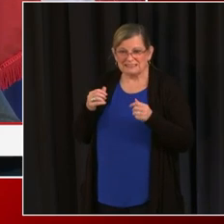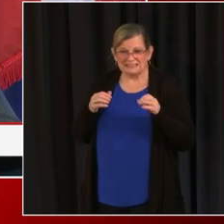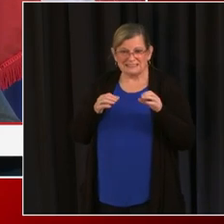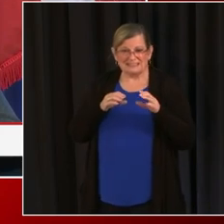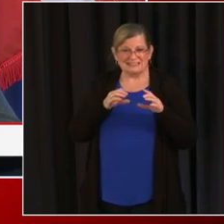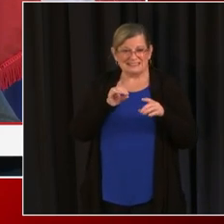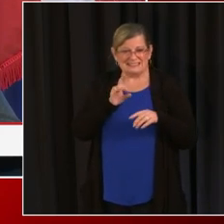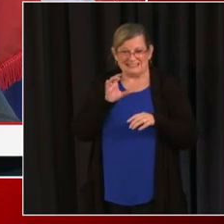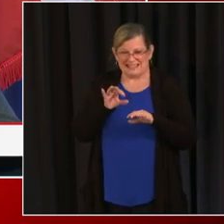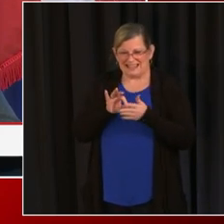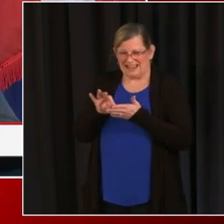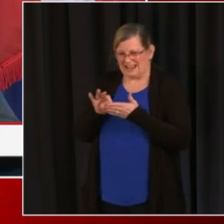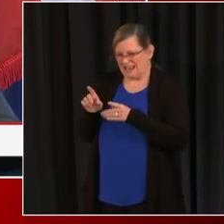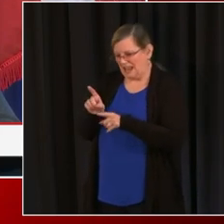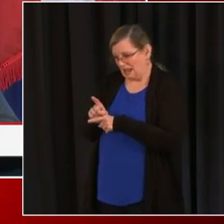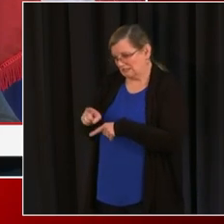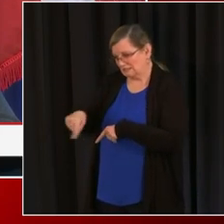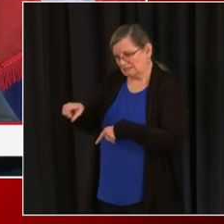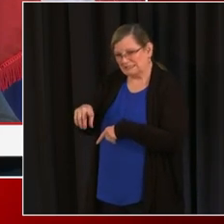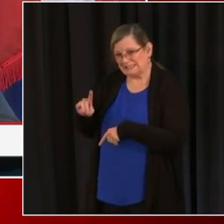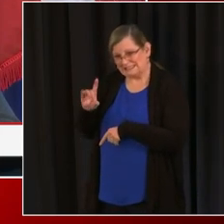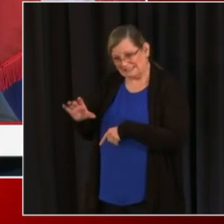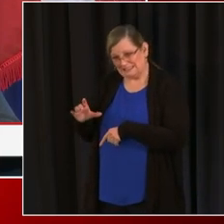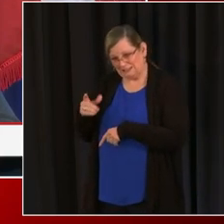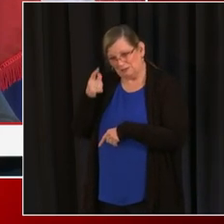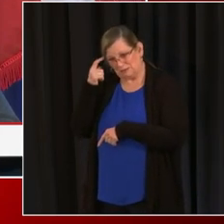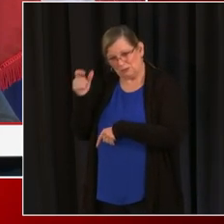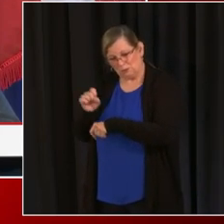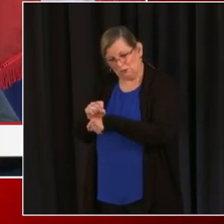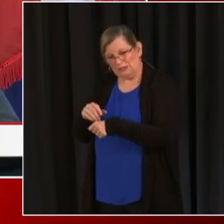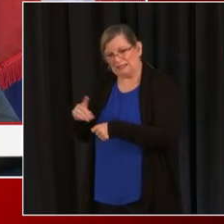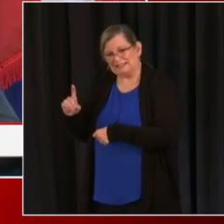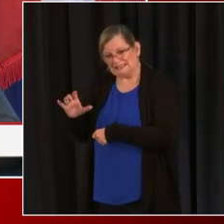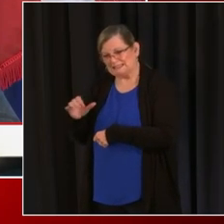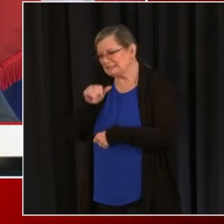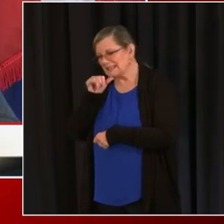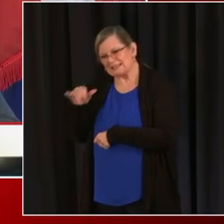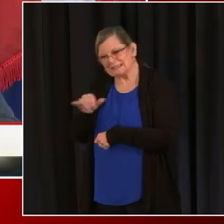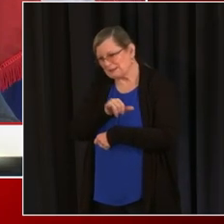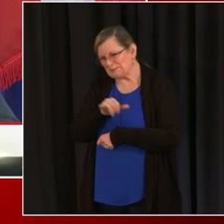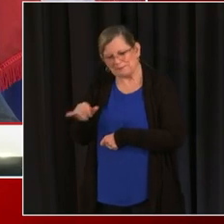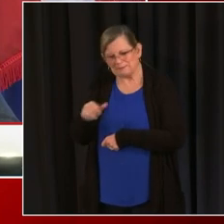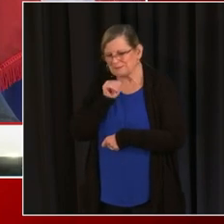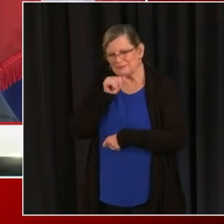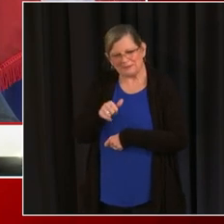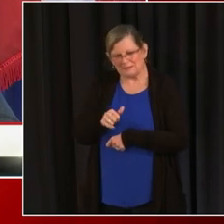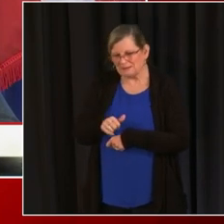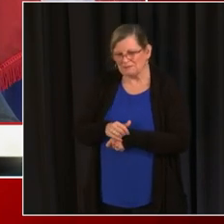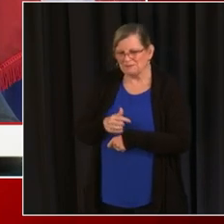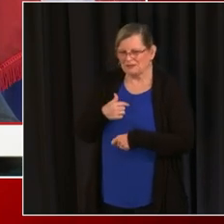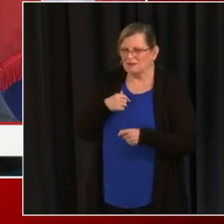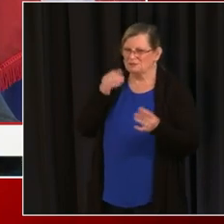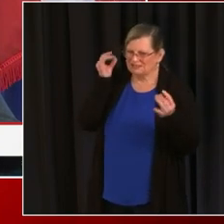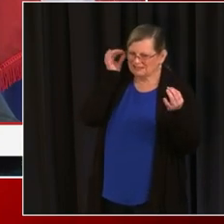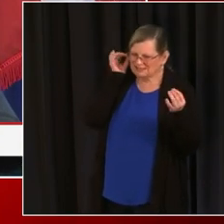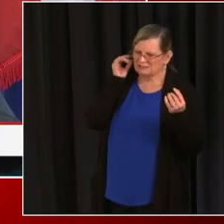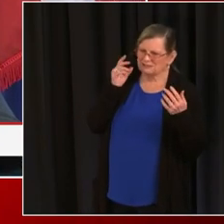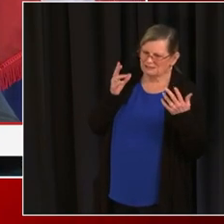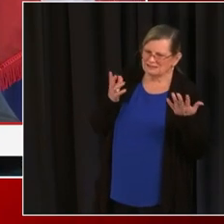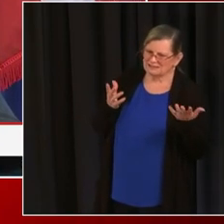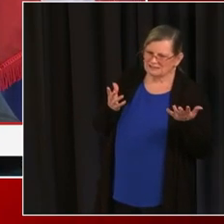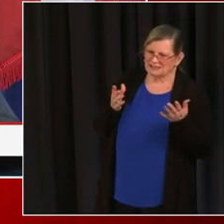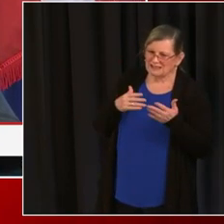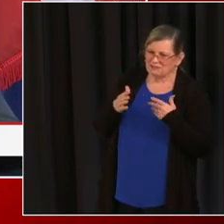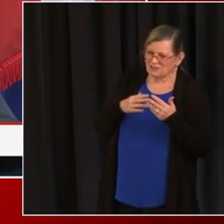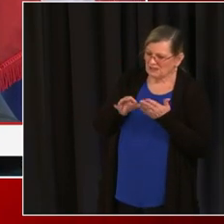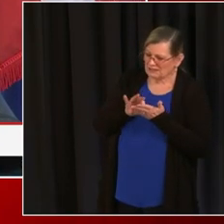them. And in addition to that, we think that there's just a discrepancy in the number, even